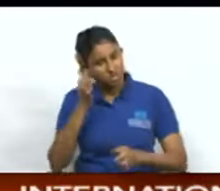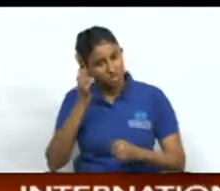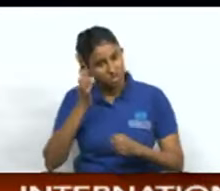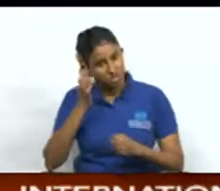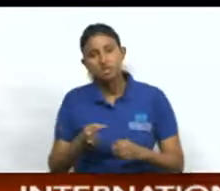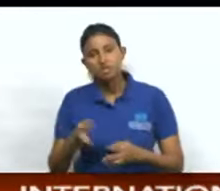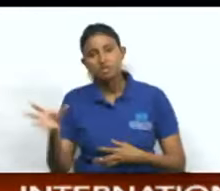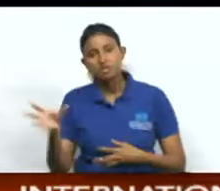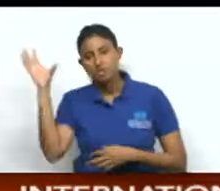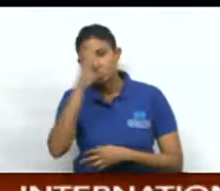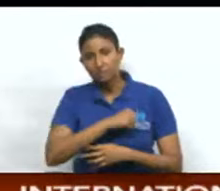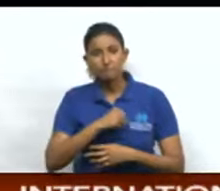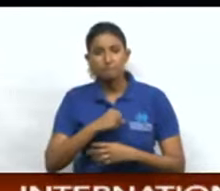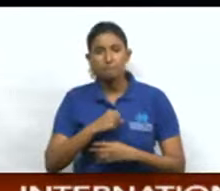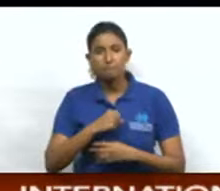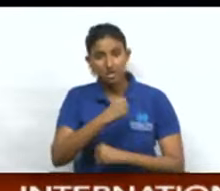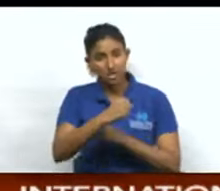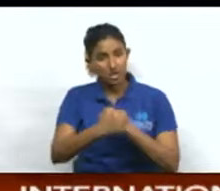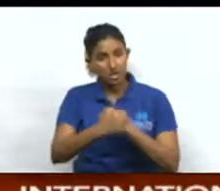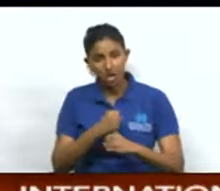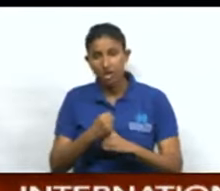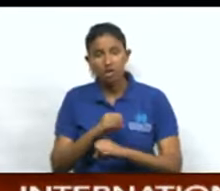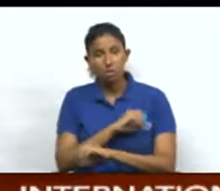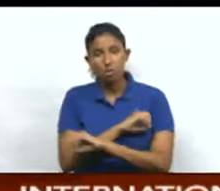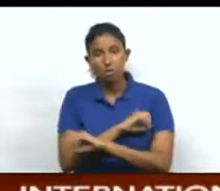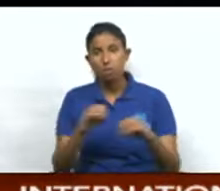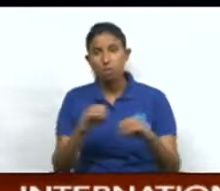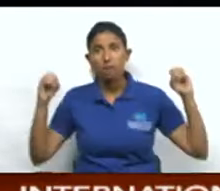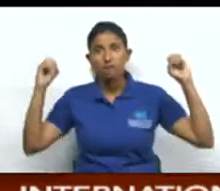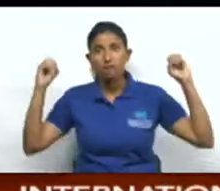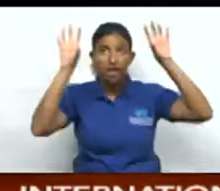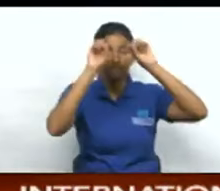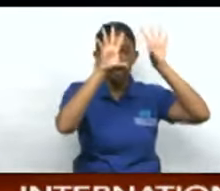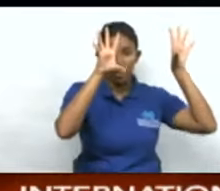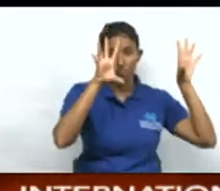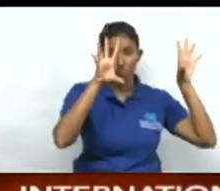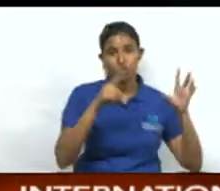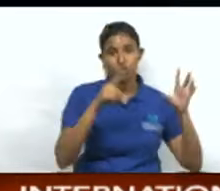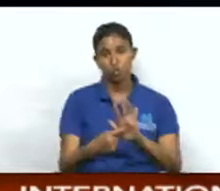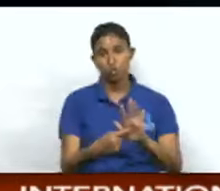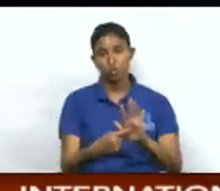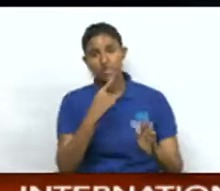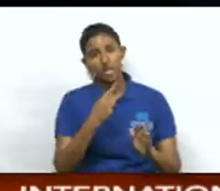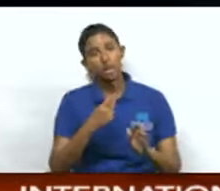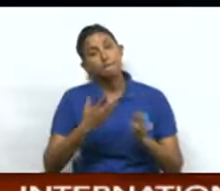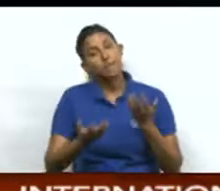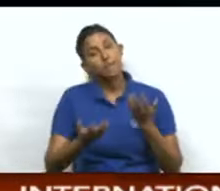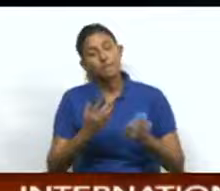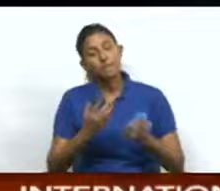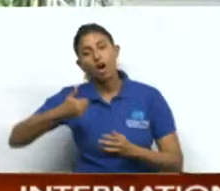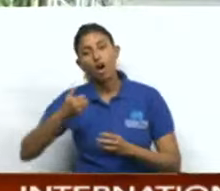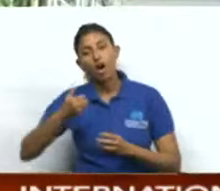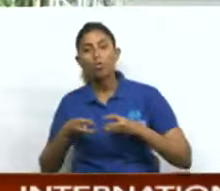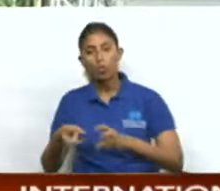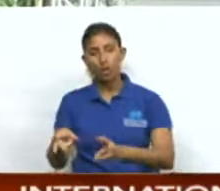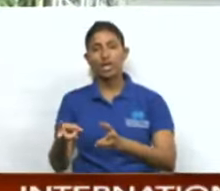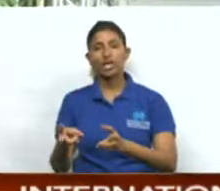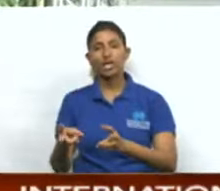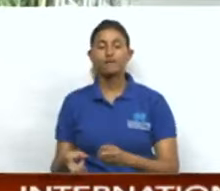not lost, as the NCIC is exploring an alternative. Based on the reports that we get every